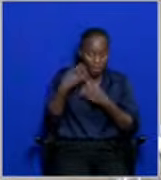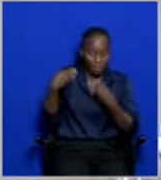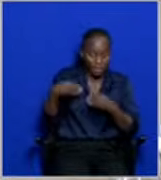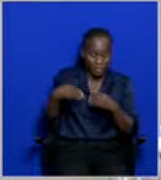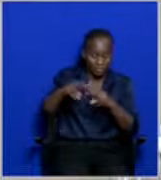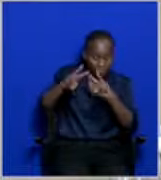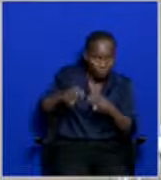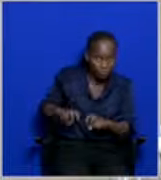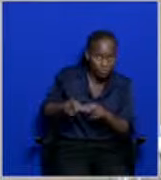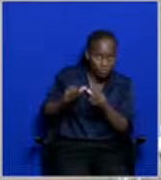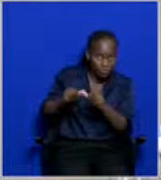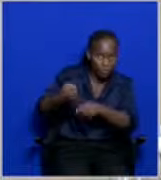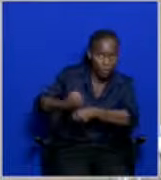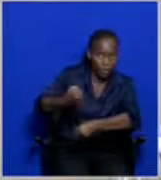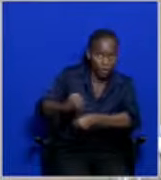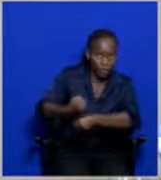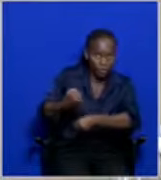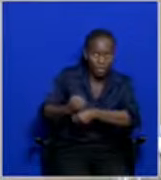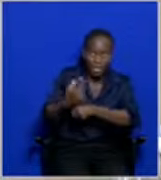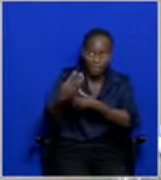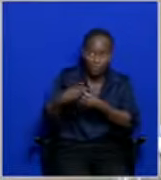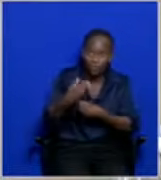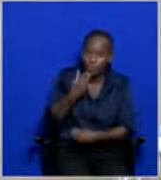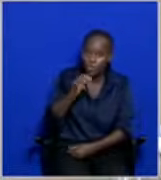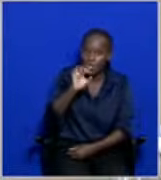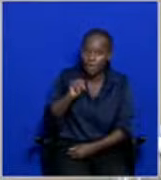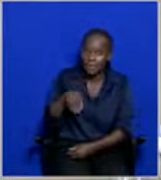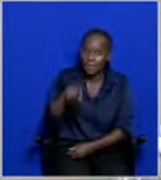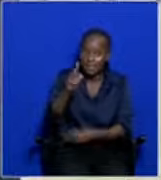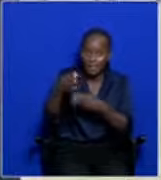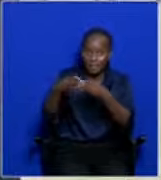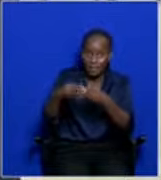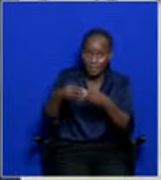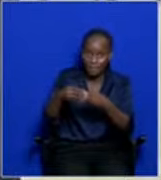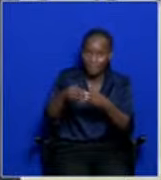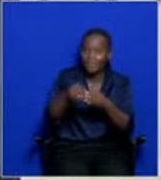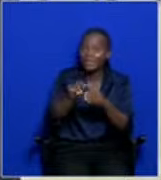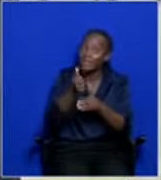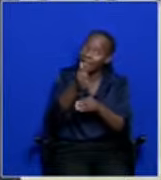involving EMPD members, including SAPS members. Yes.